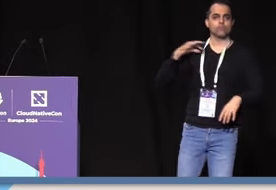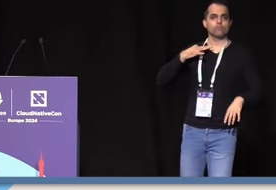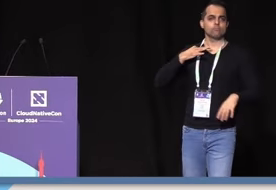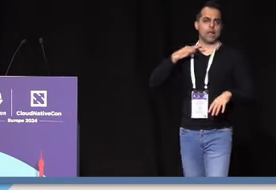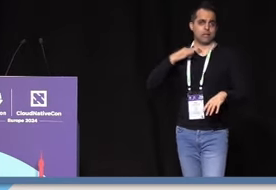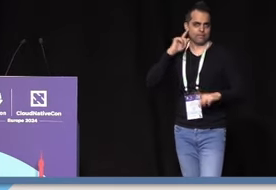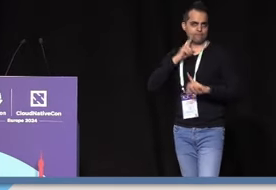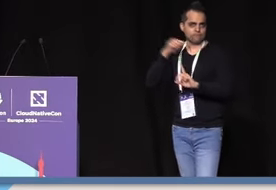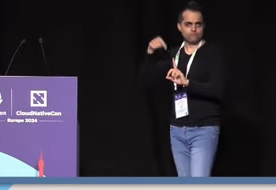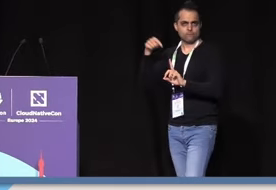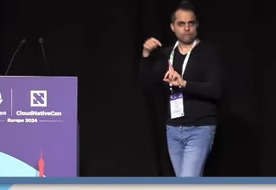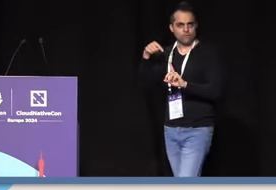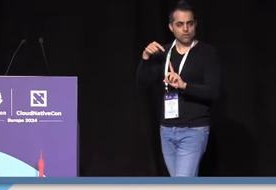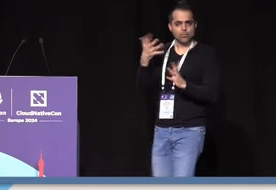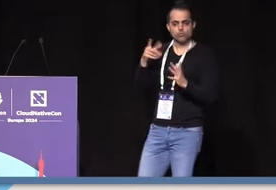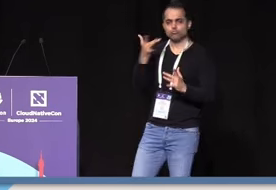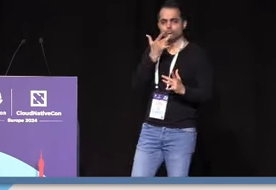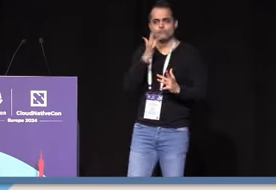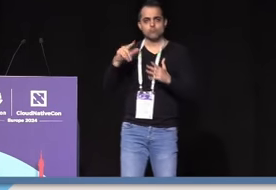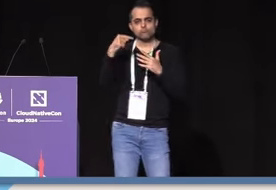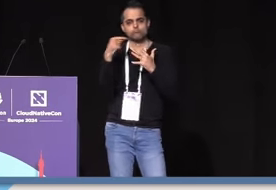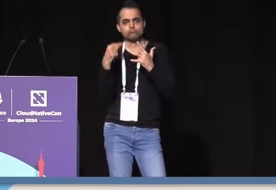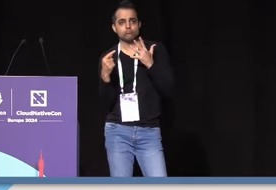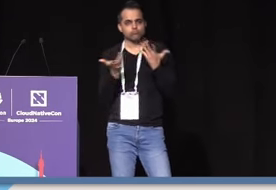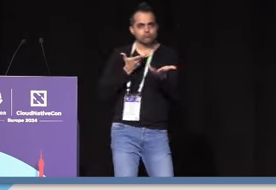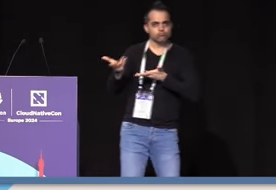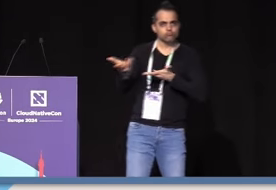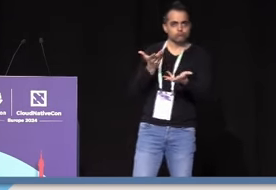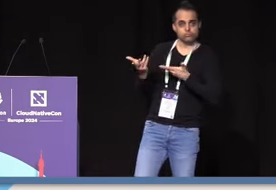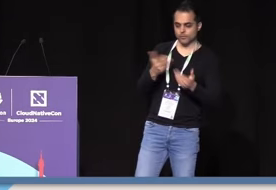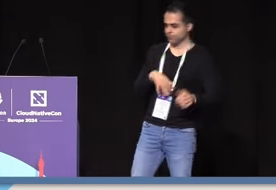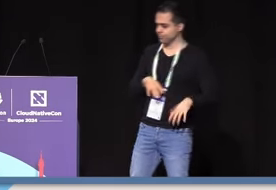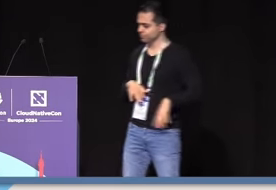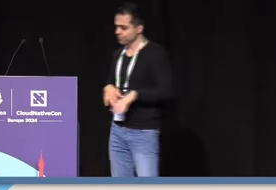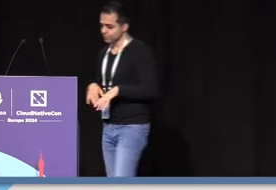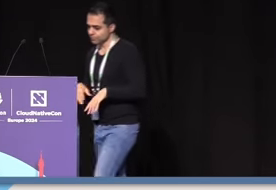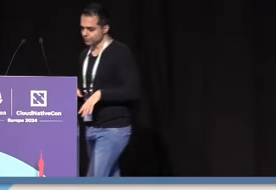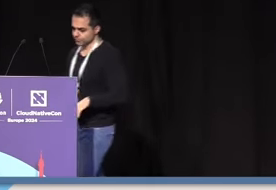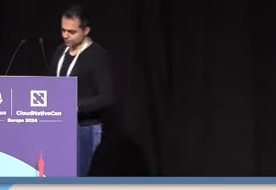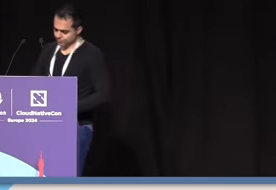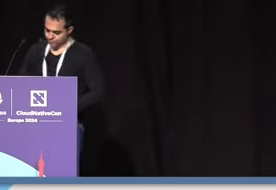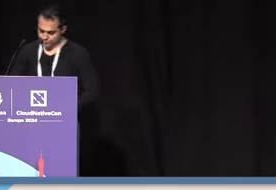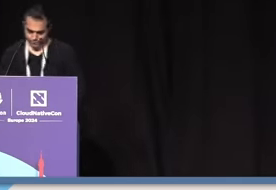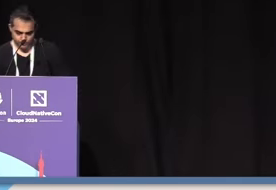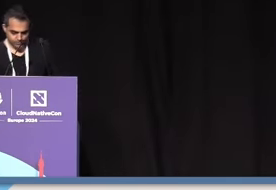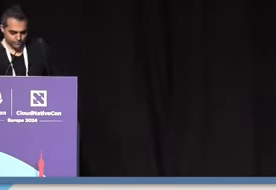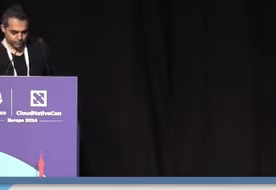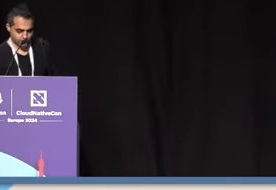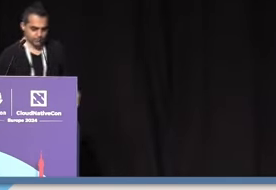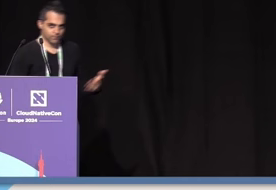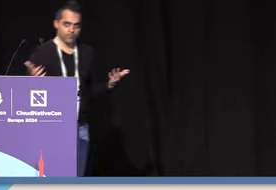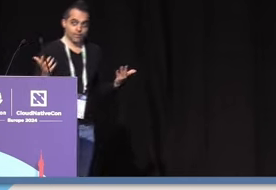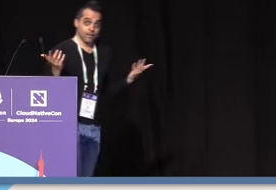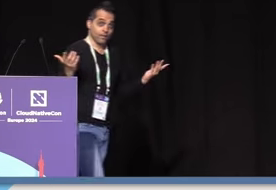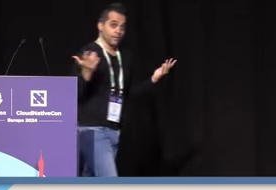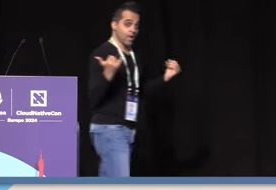Also, engaging in open communication with the candidate, asking directly about their accommodations and requirements for a more accessible experience.